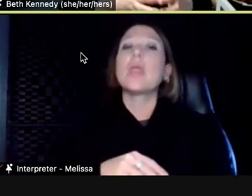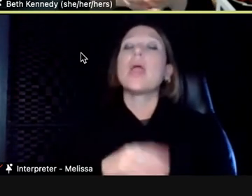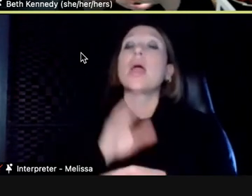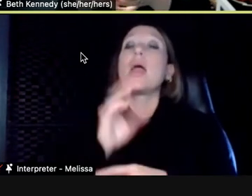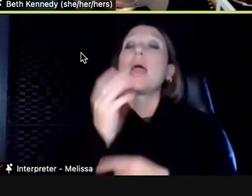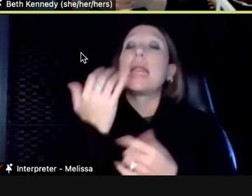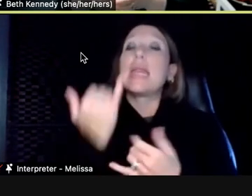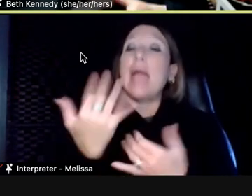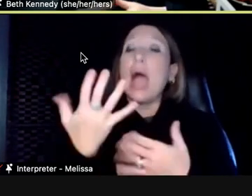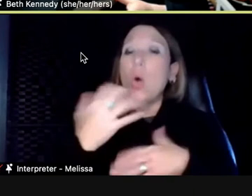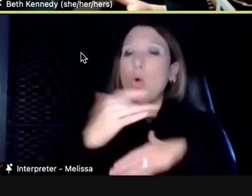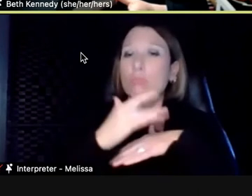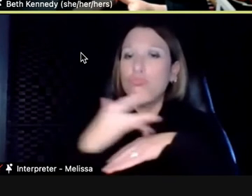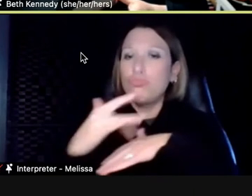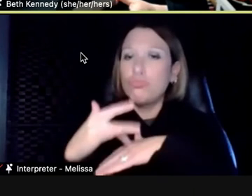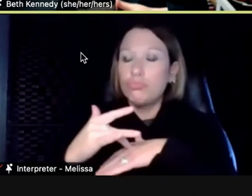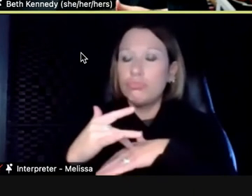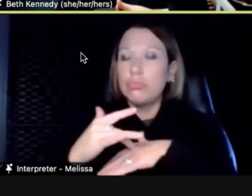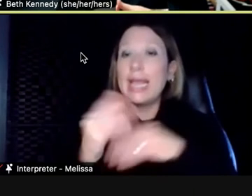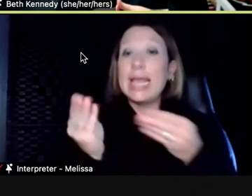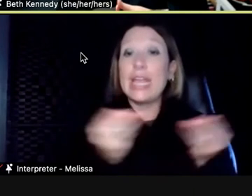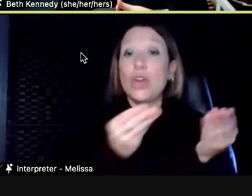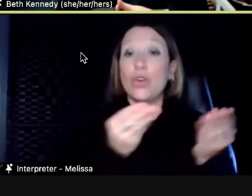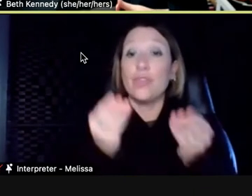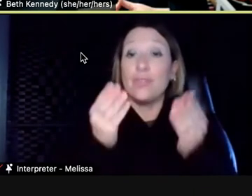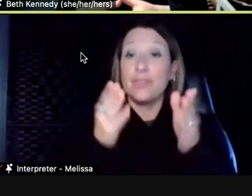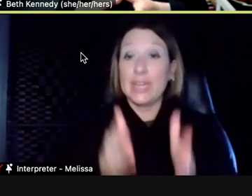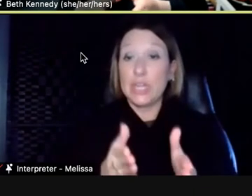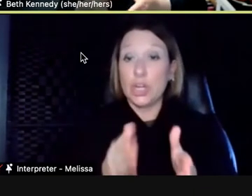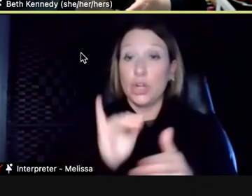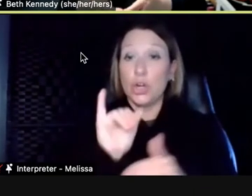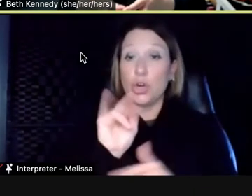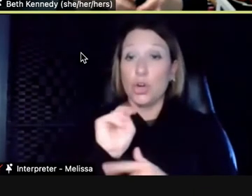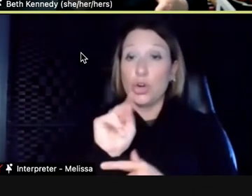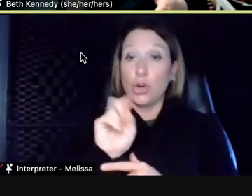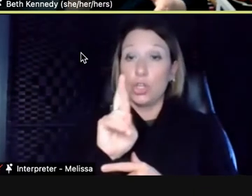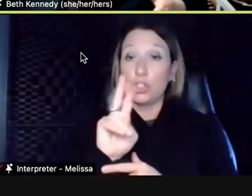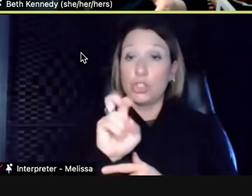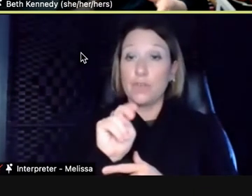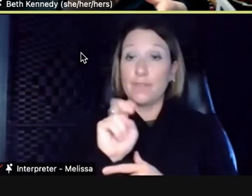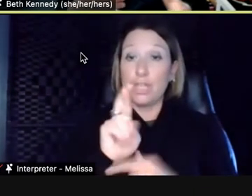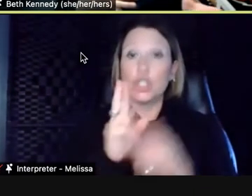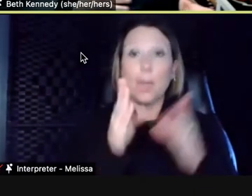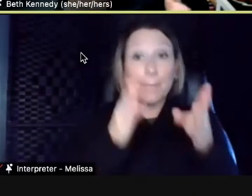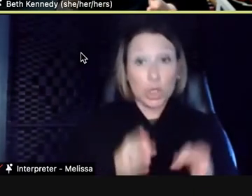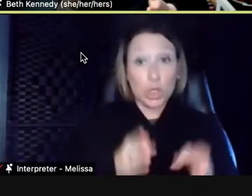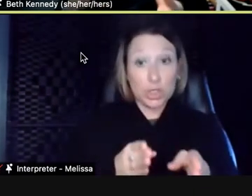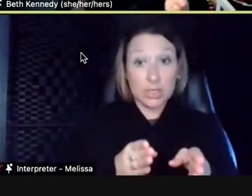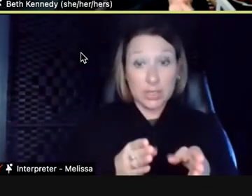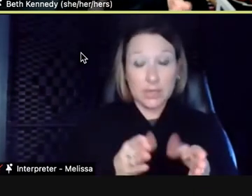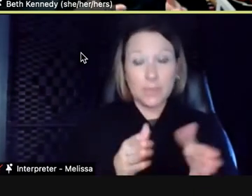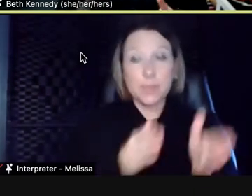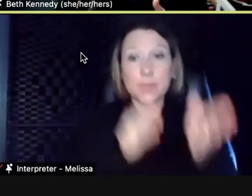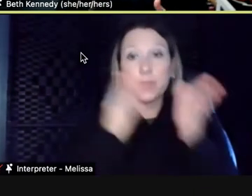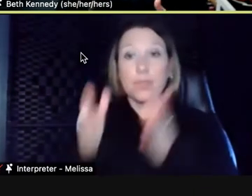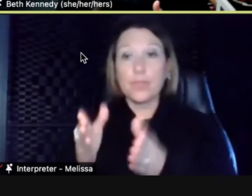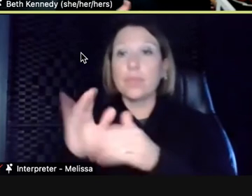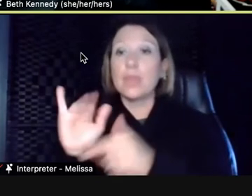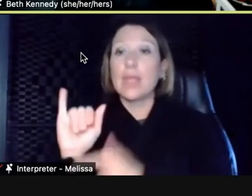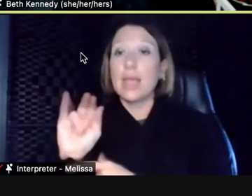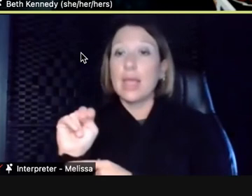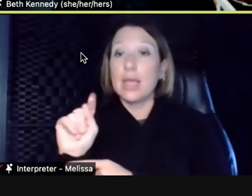person and intervention is a process. And so now I'm going to shift gears and talk about